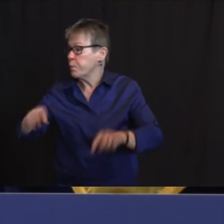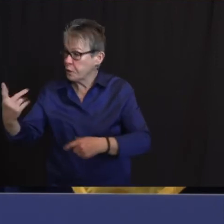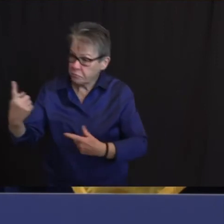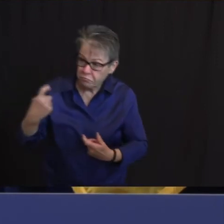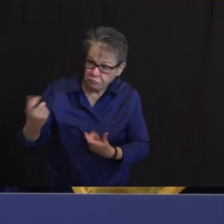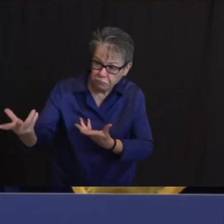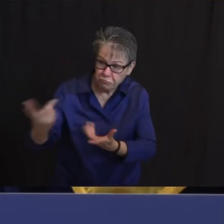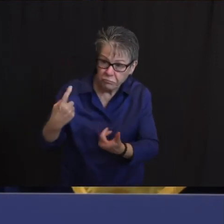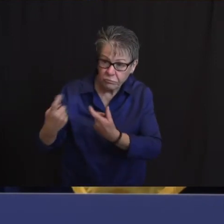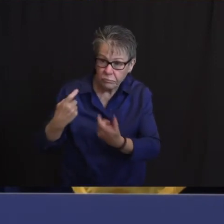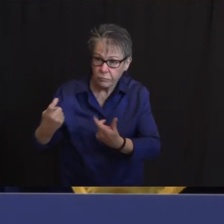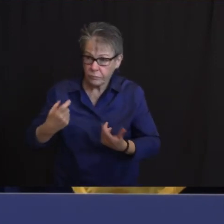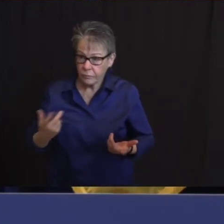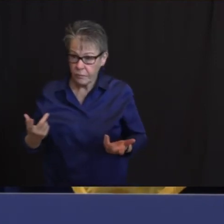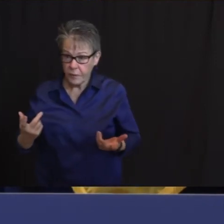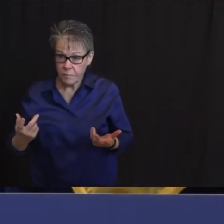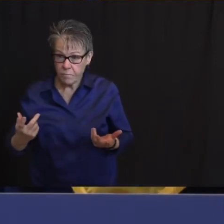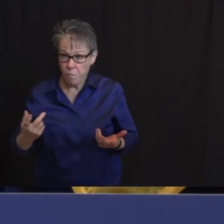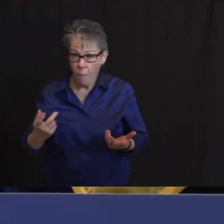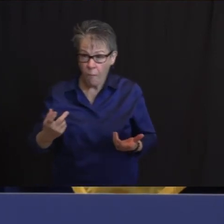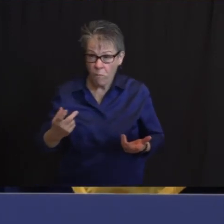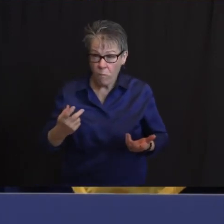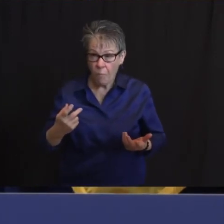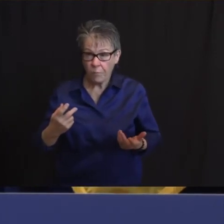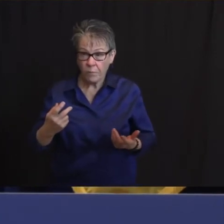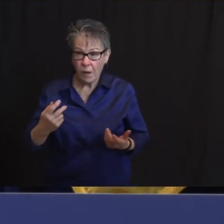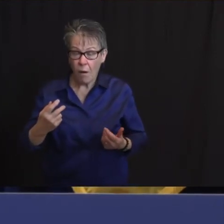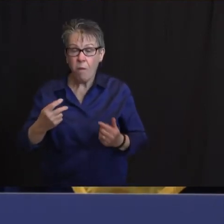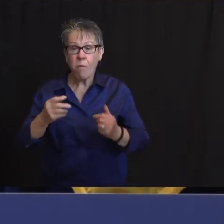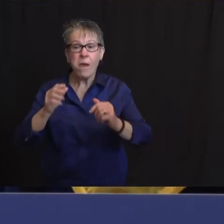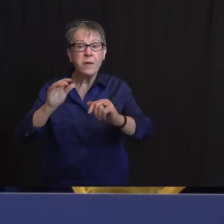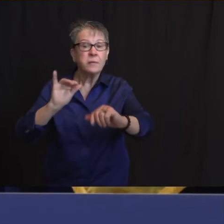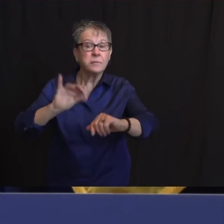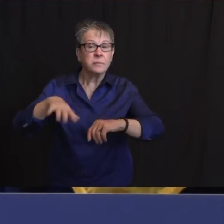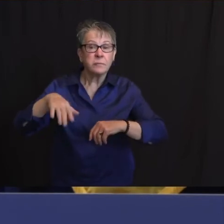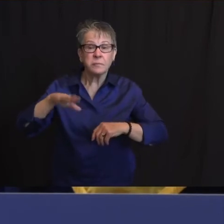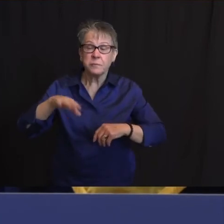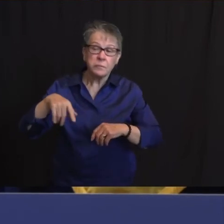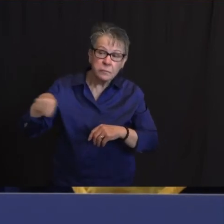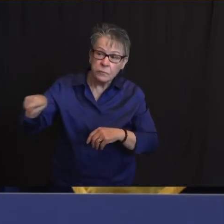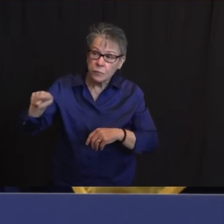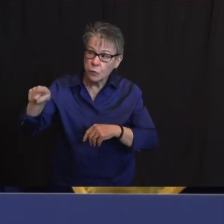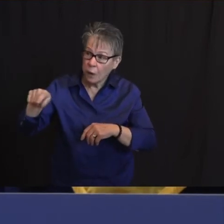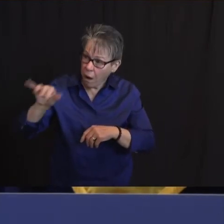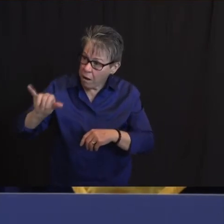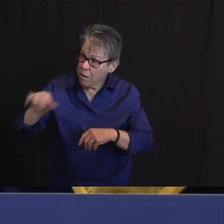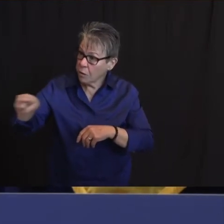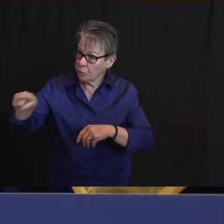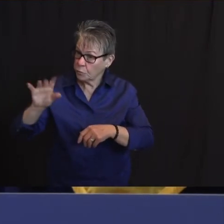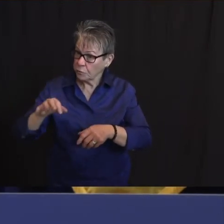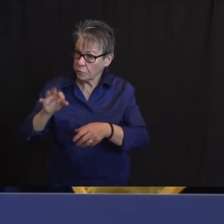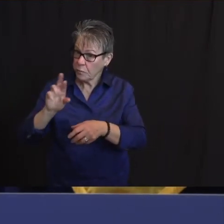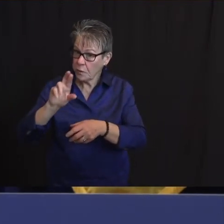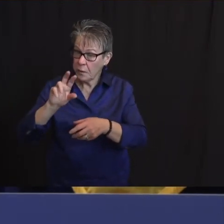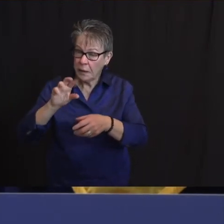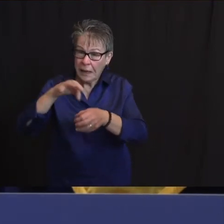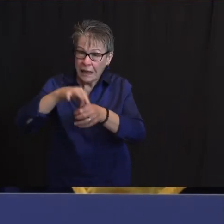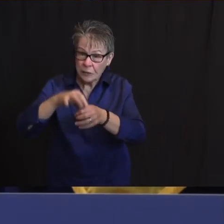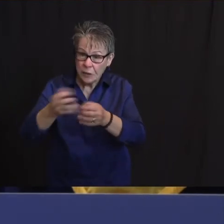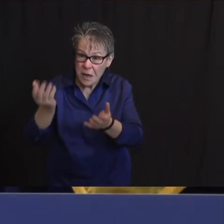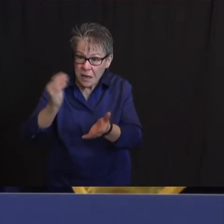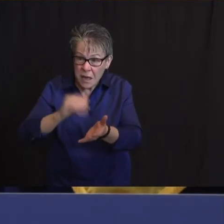that your re-election campaign is making plans to seek organizational lines. Should I take that to mean that you will run